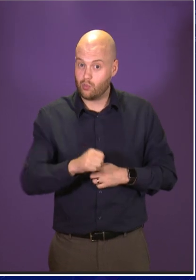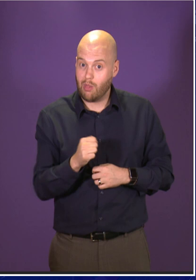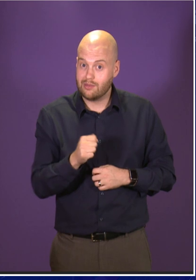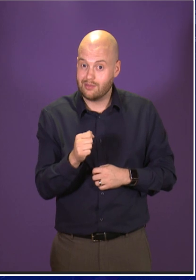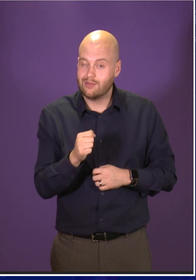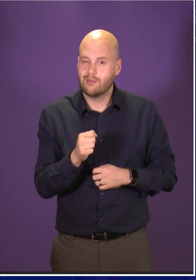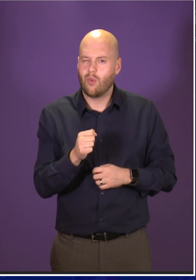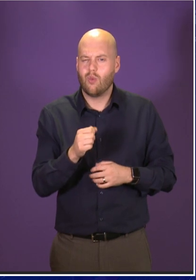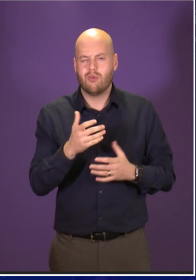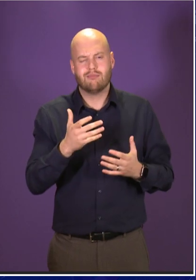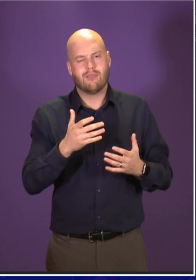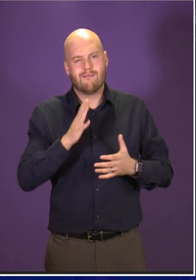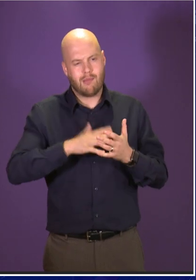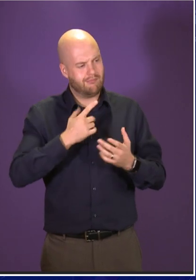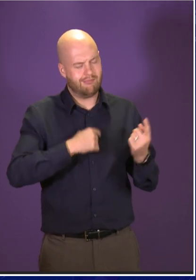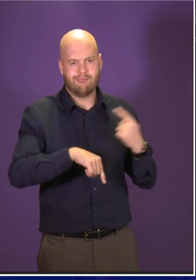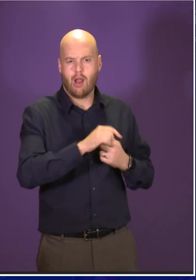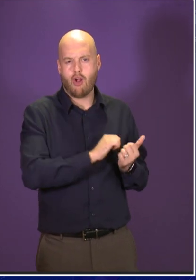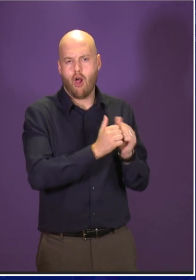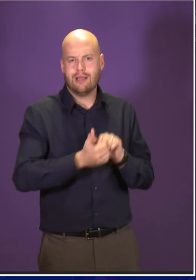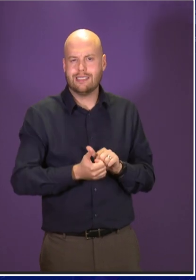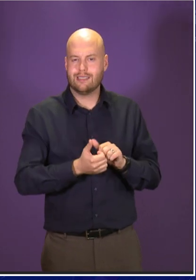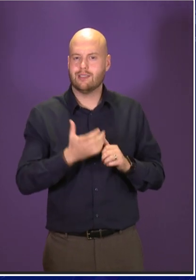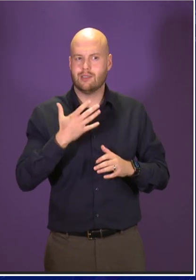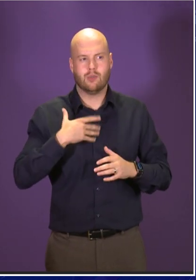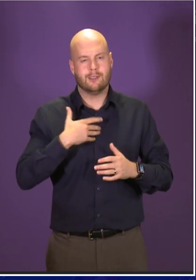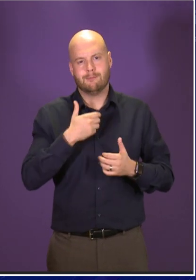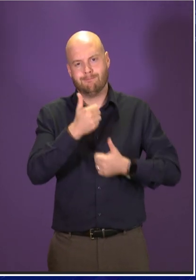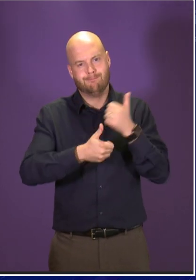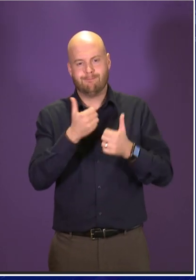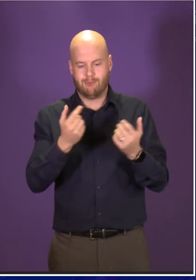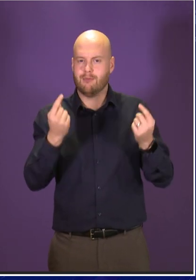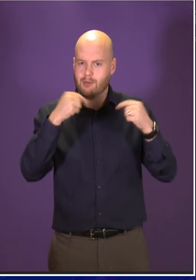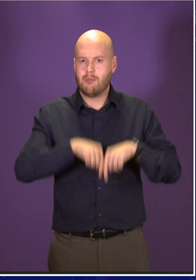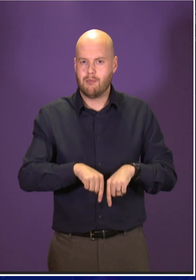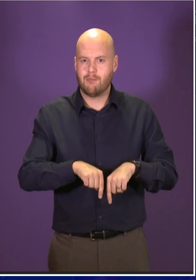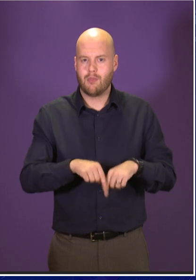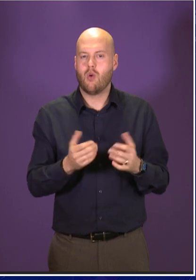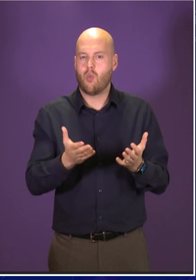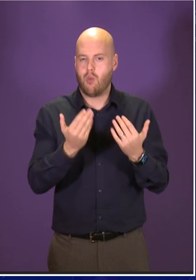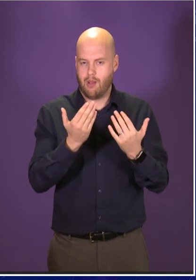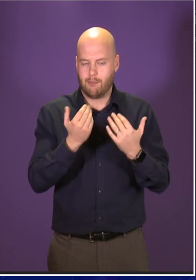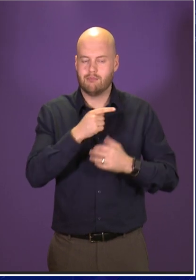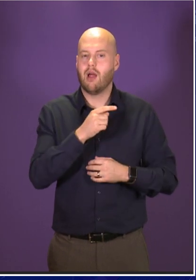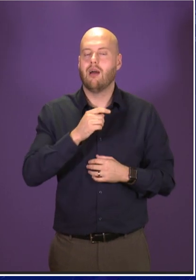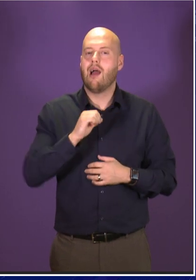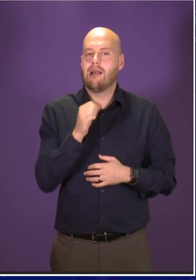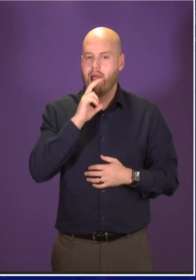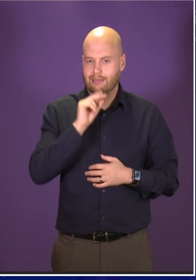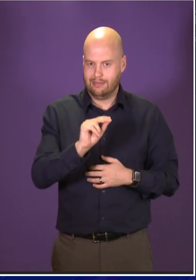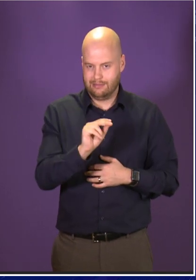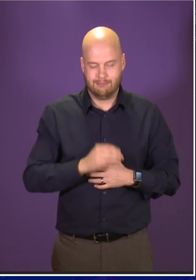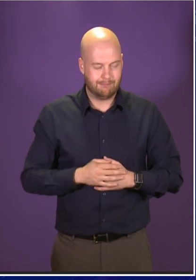colleagues, may I offer you a traditional Scottish Gaelic welcome, Cuid Mhol Fhailte, 100,000